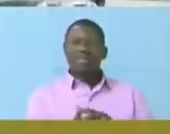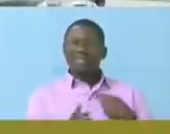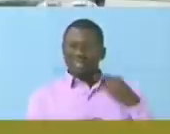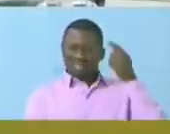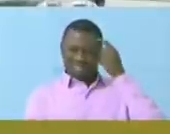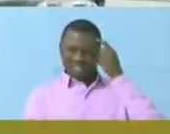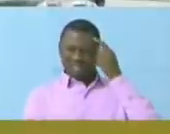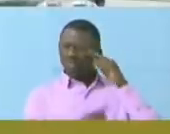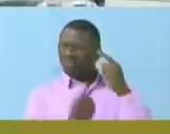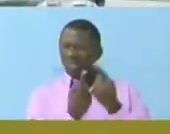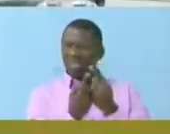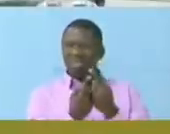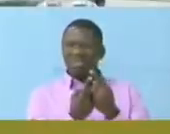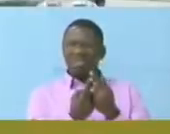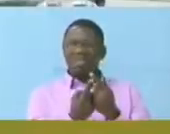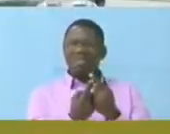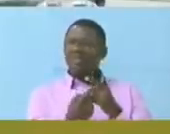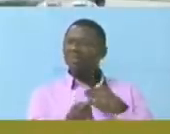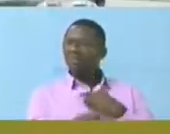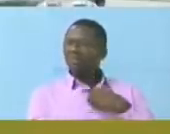their possible reinstatement.